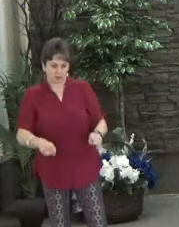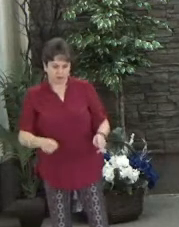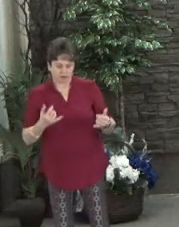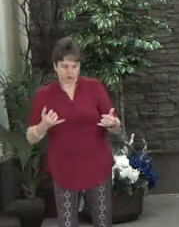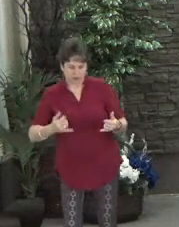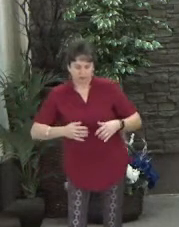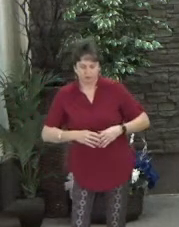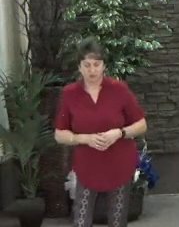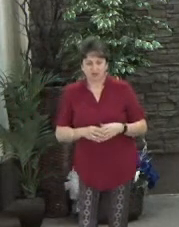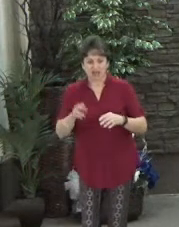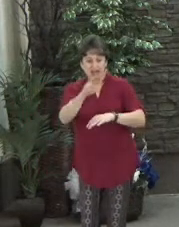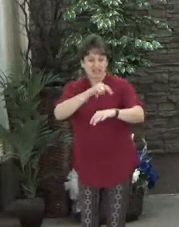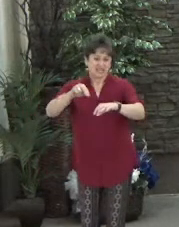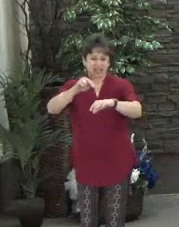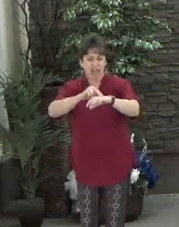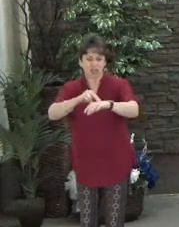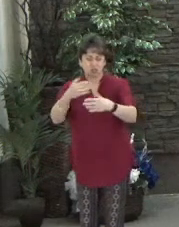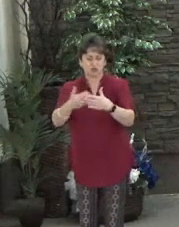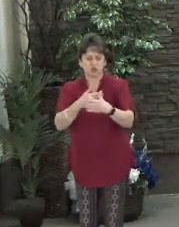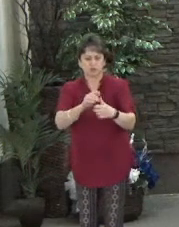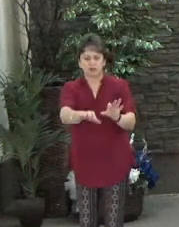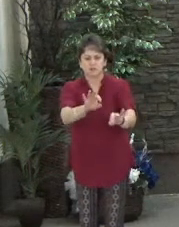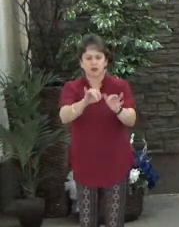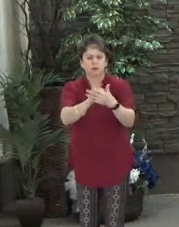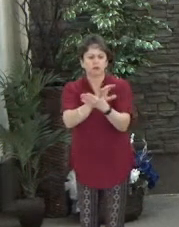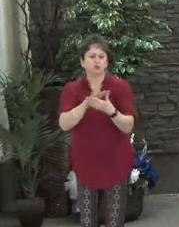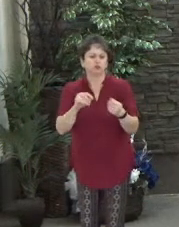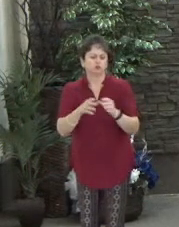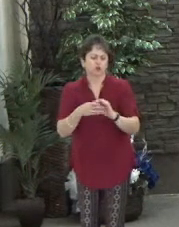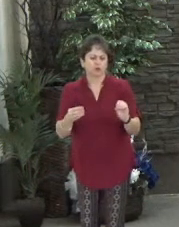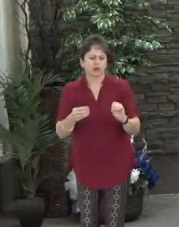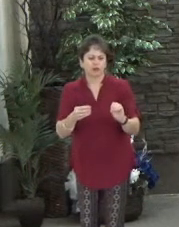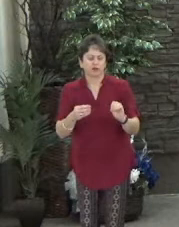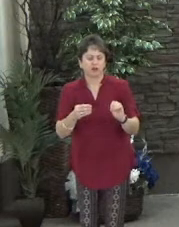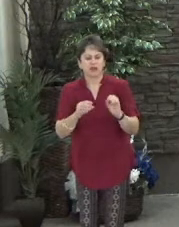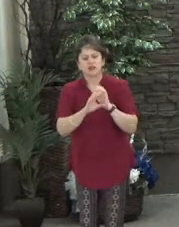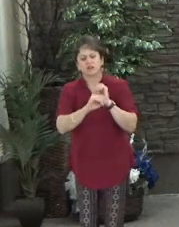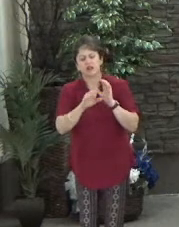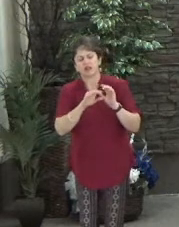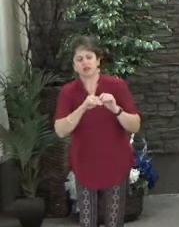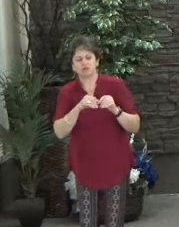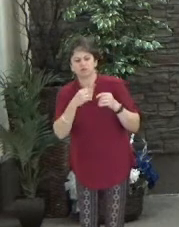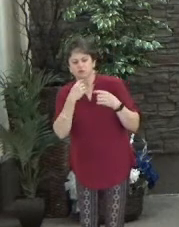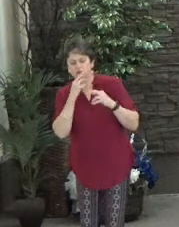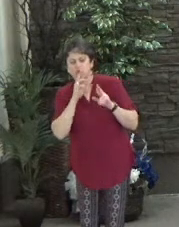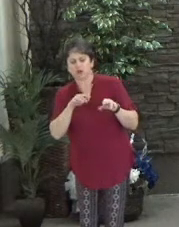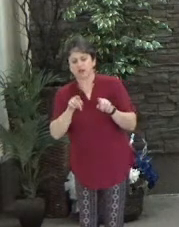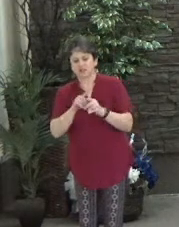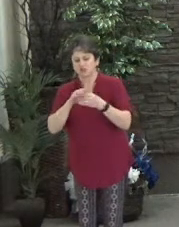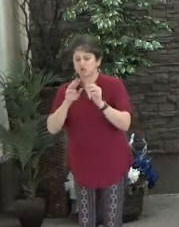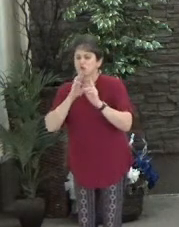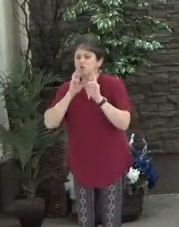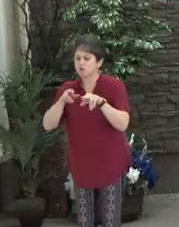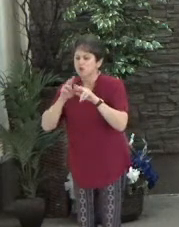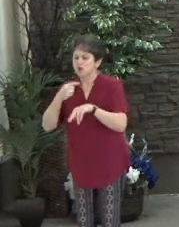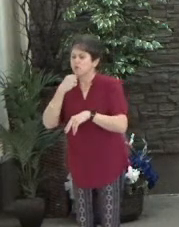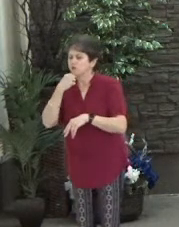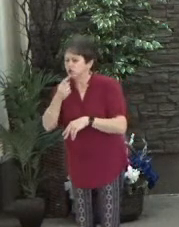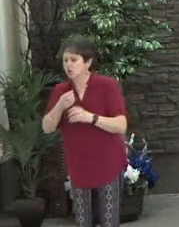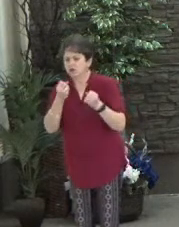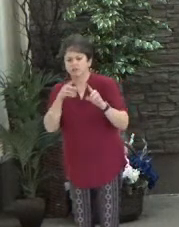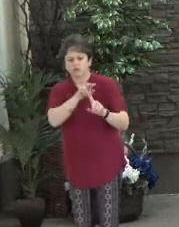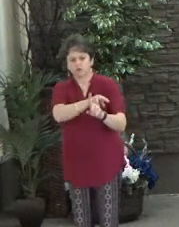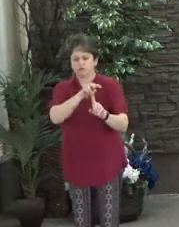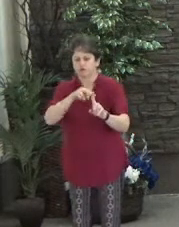days. National media began to pick this story up. And as this story was reported, it was told from many